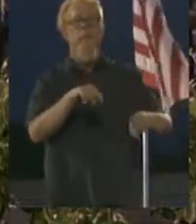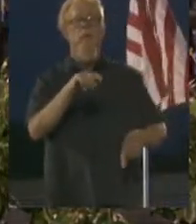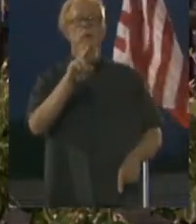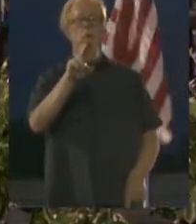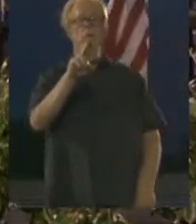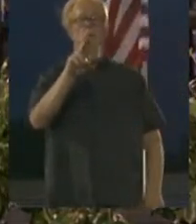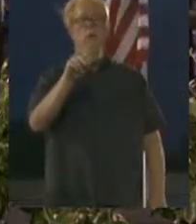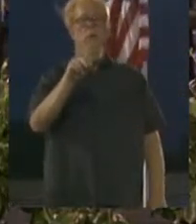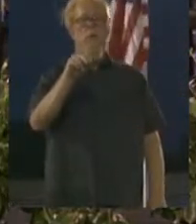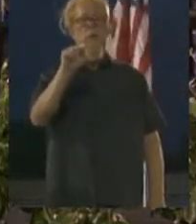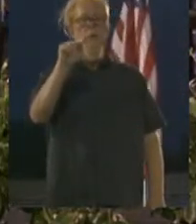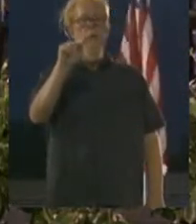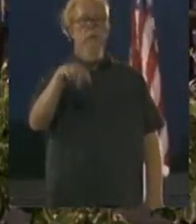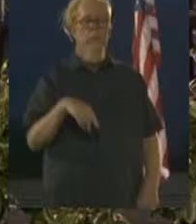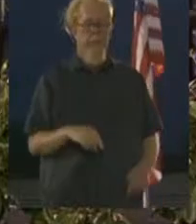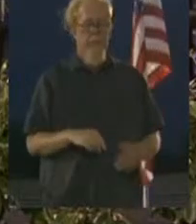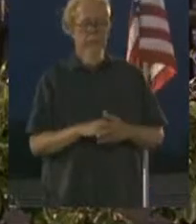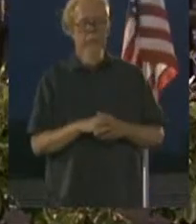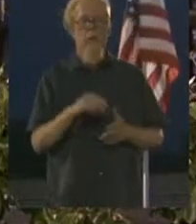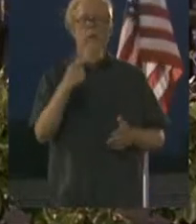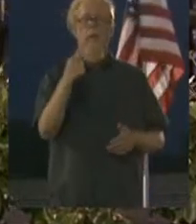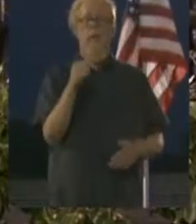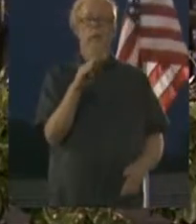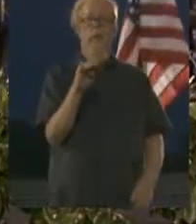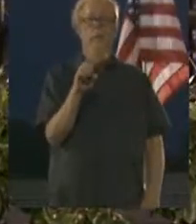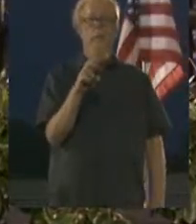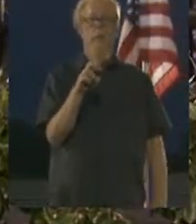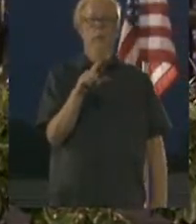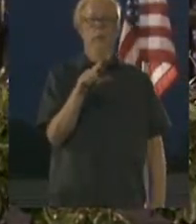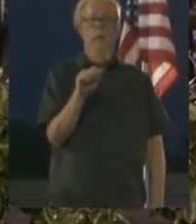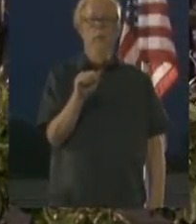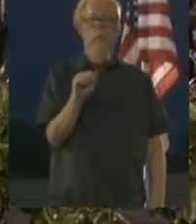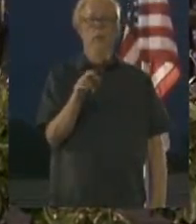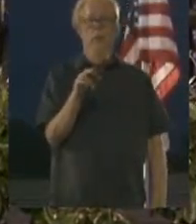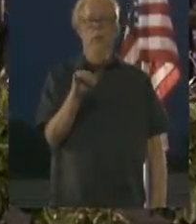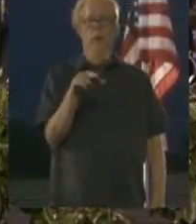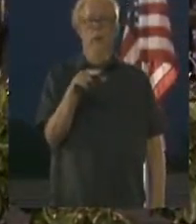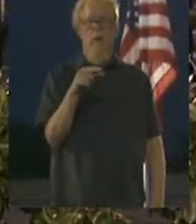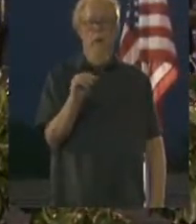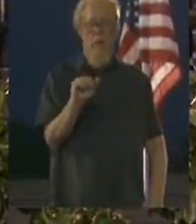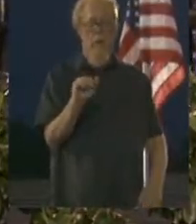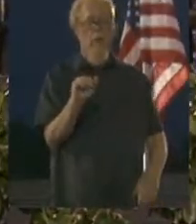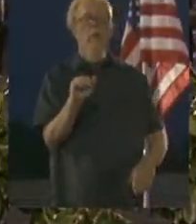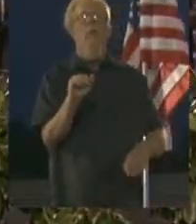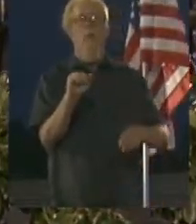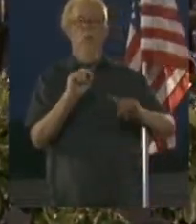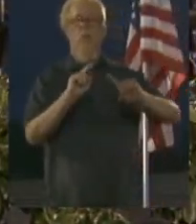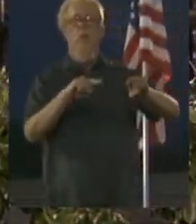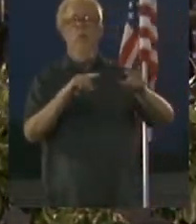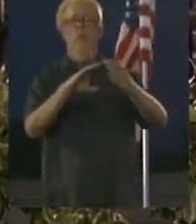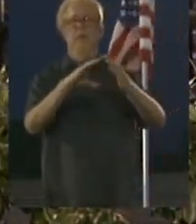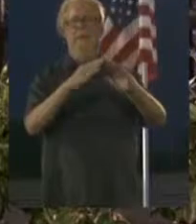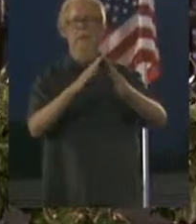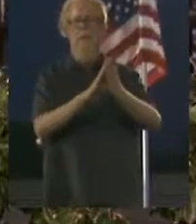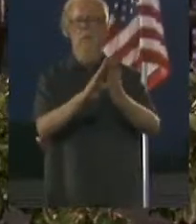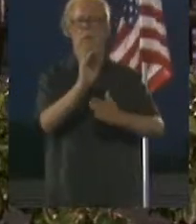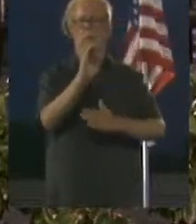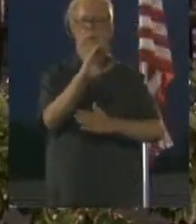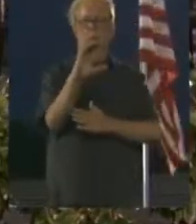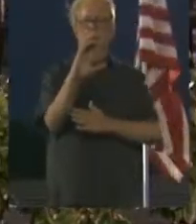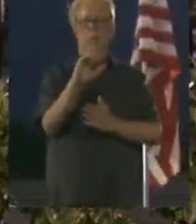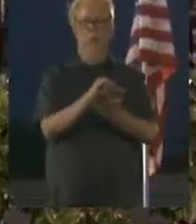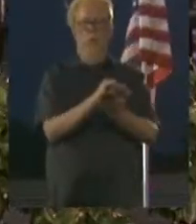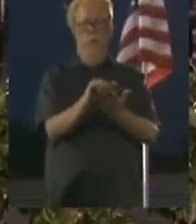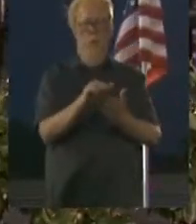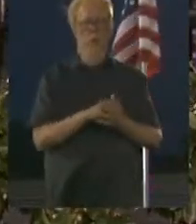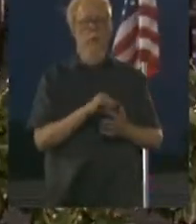Texas. Gabrielle F. Ariaga will be attending City College of New York. Justin